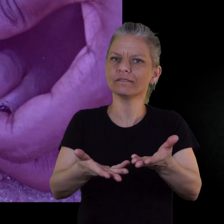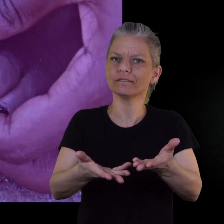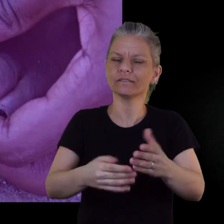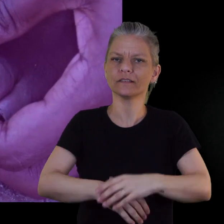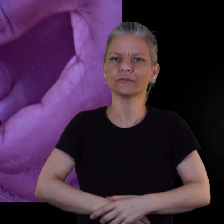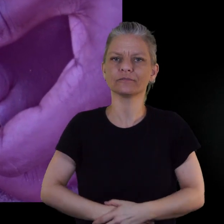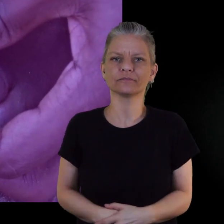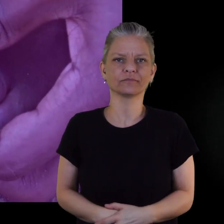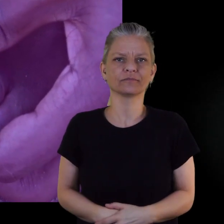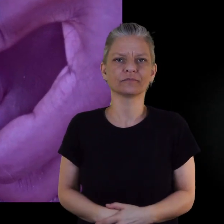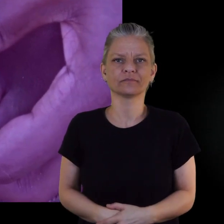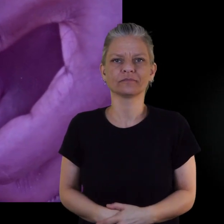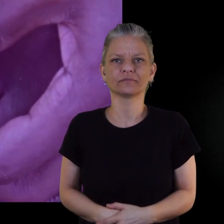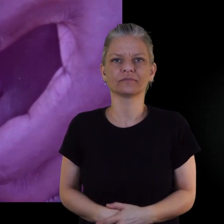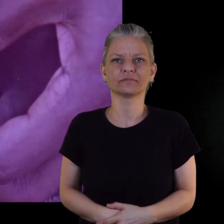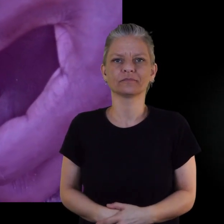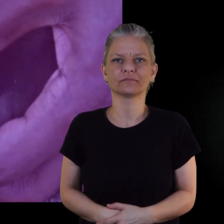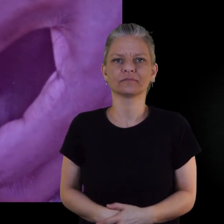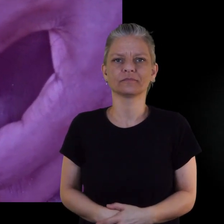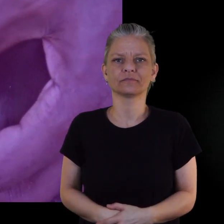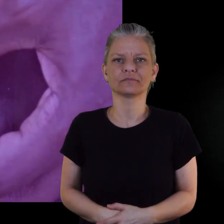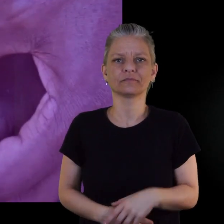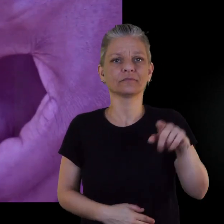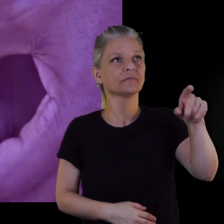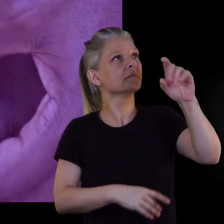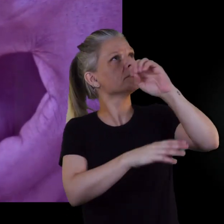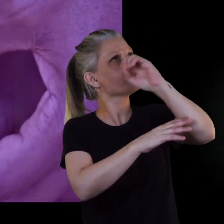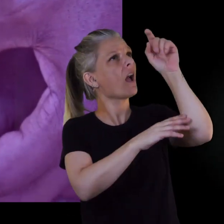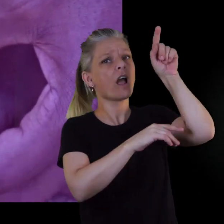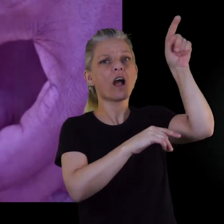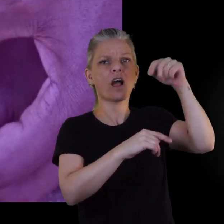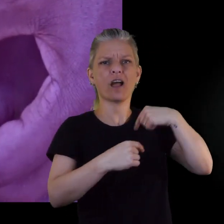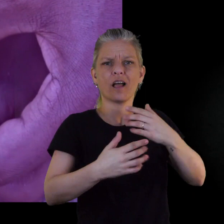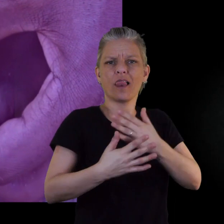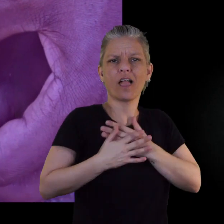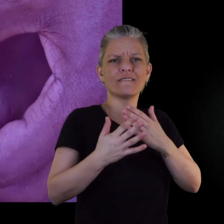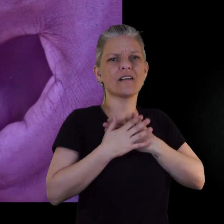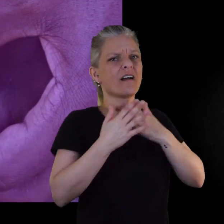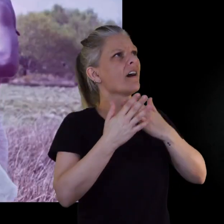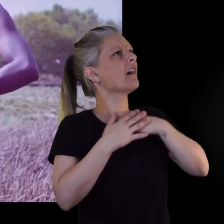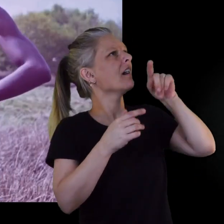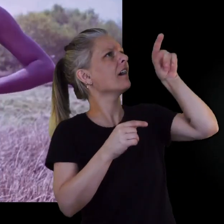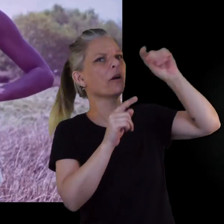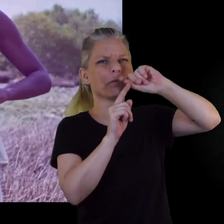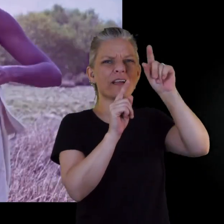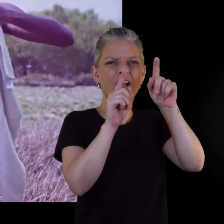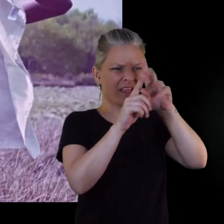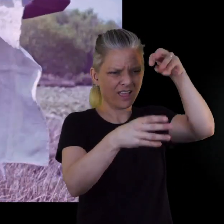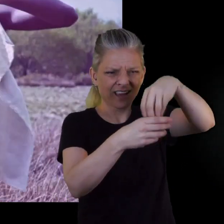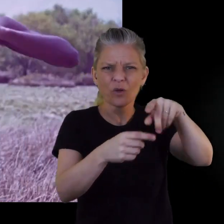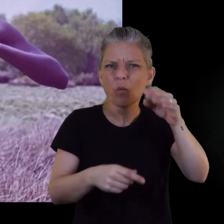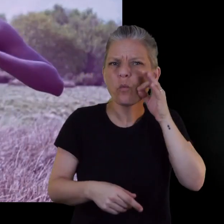The sun is our lover, bent like a straw in the water. Did I stutter? His kisses